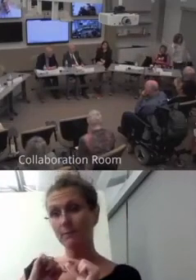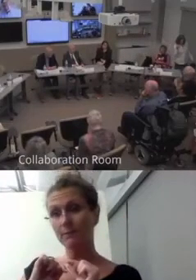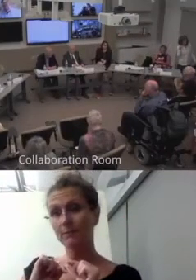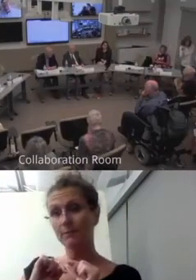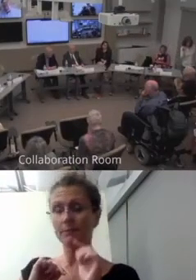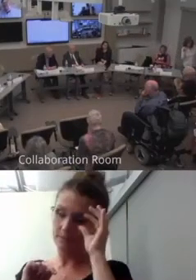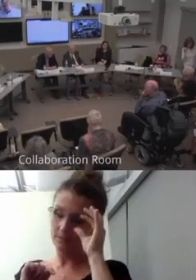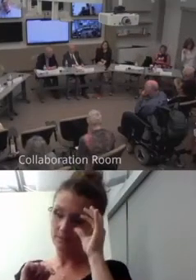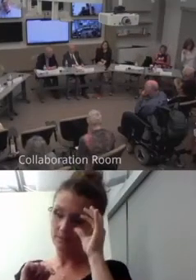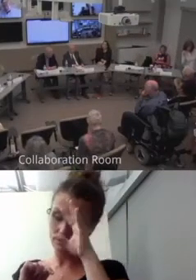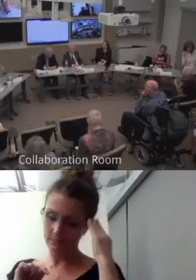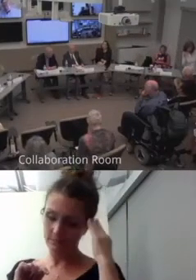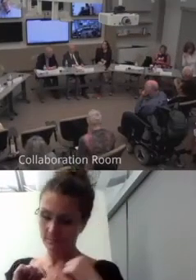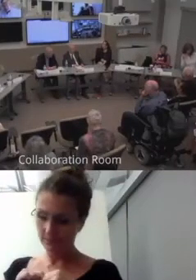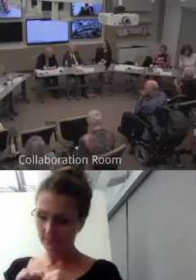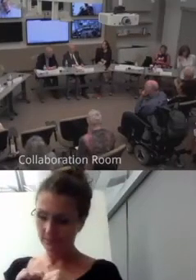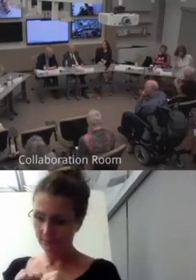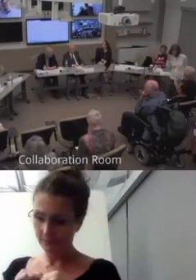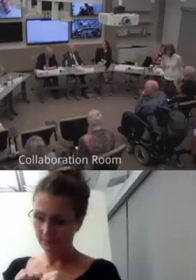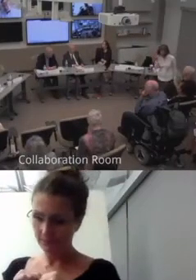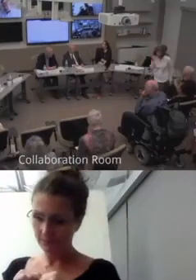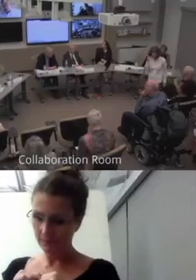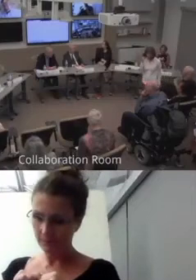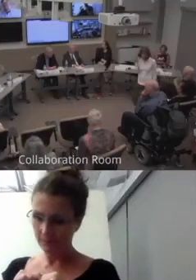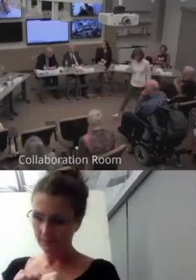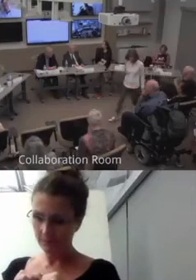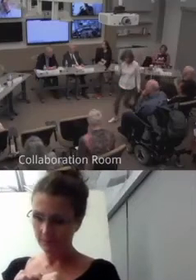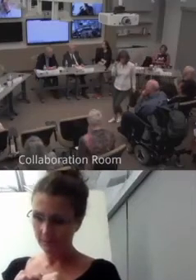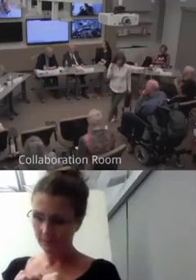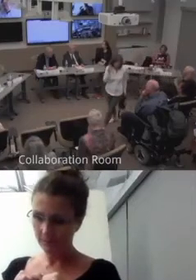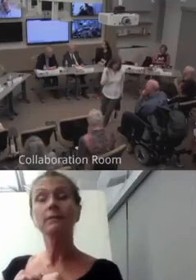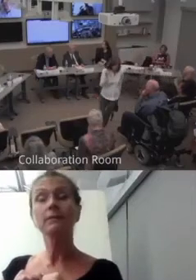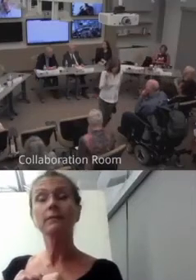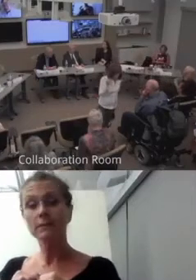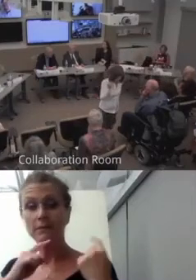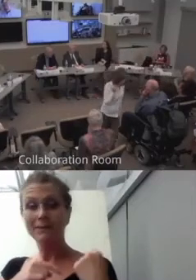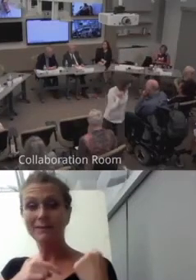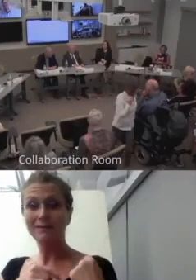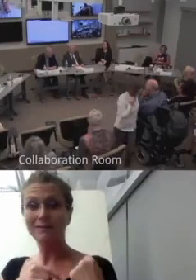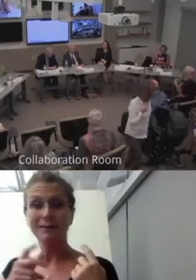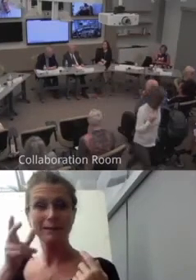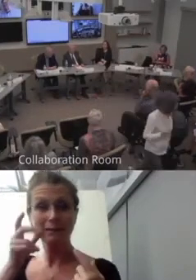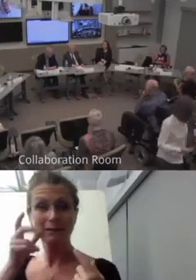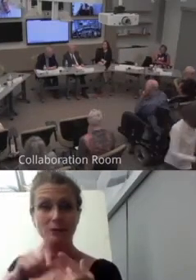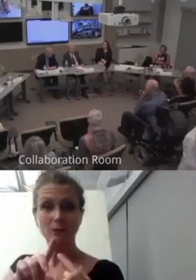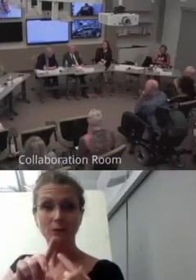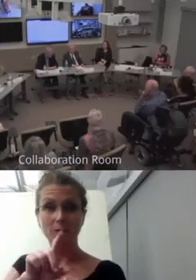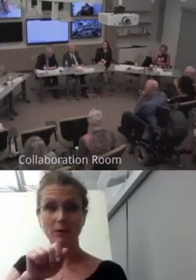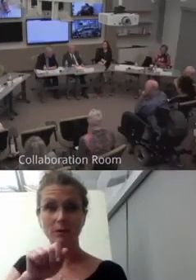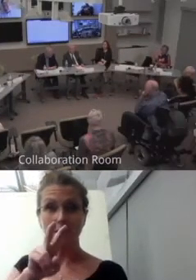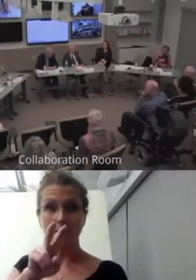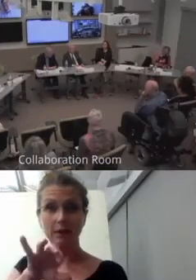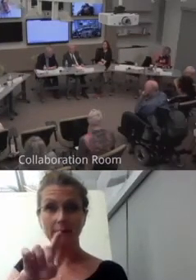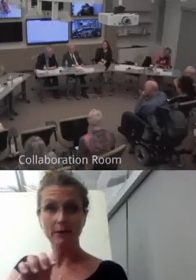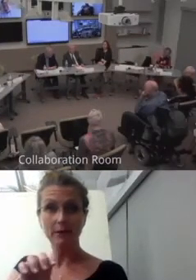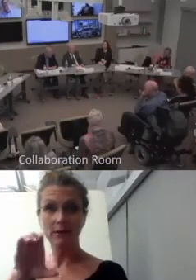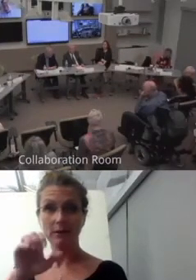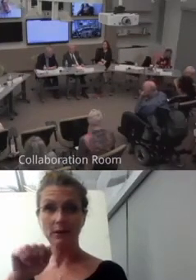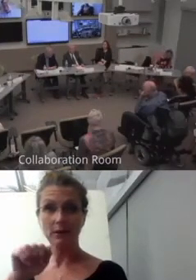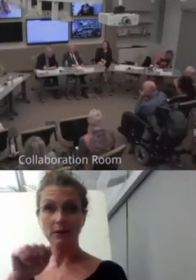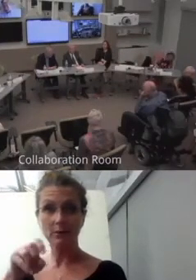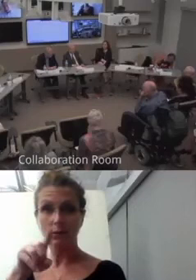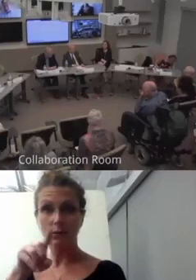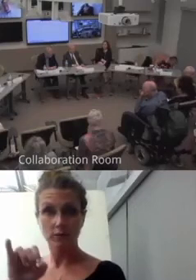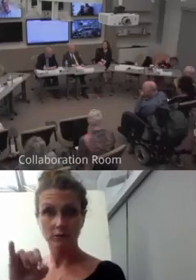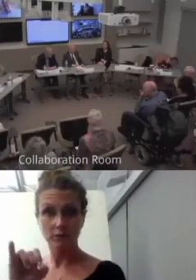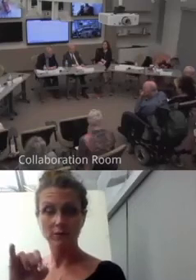we've been listening to David Capozzi and the importance of the Access Board, I would recommend to you two things from what I've just said. One